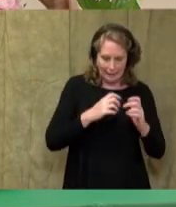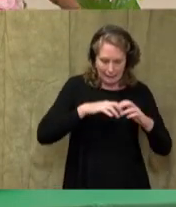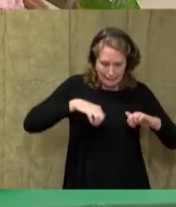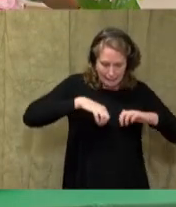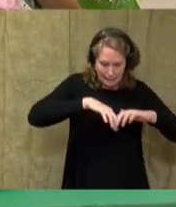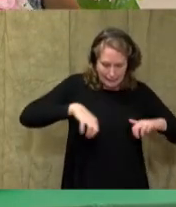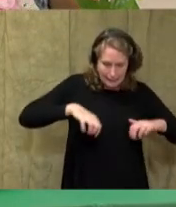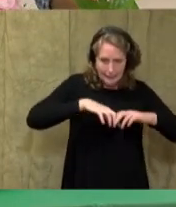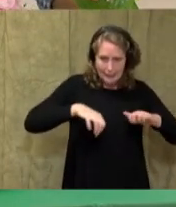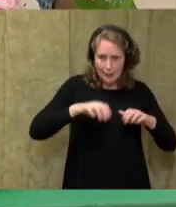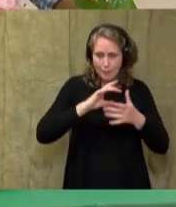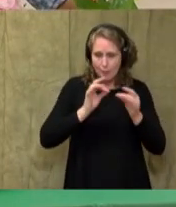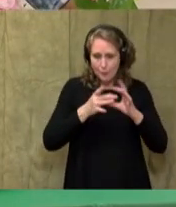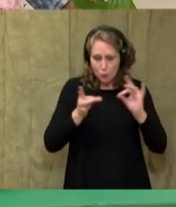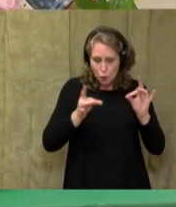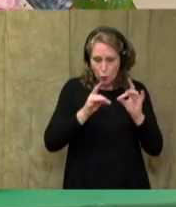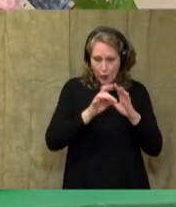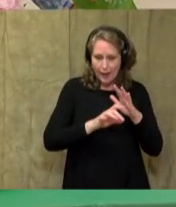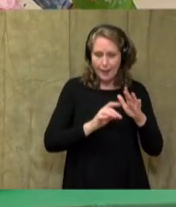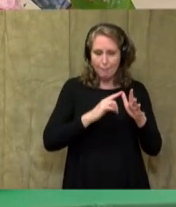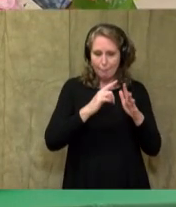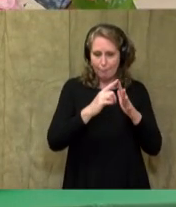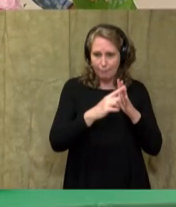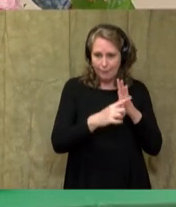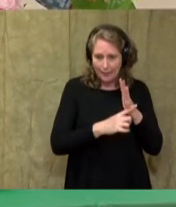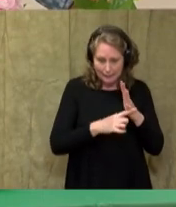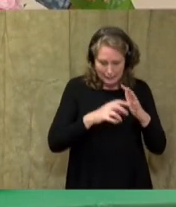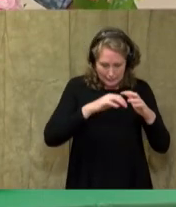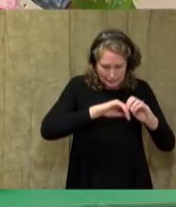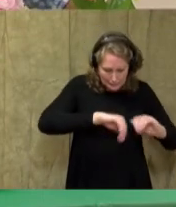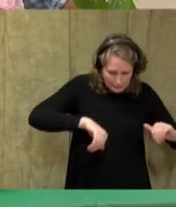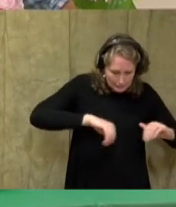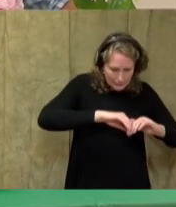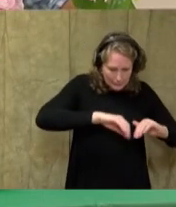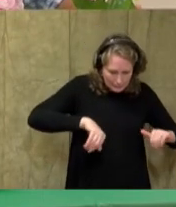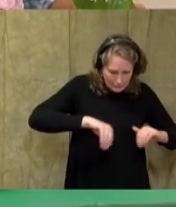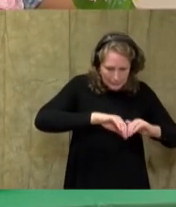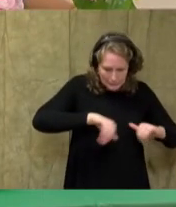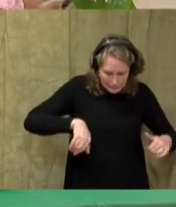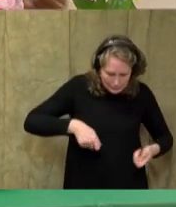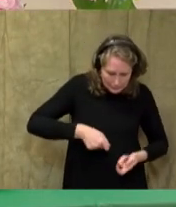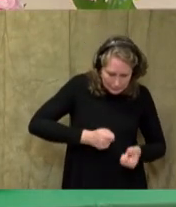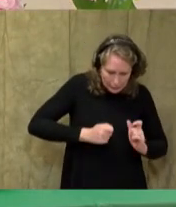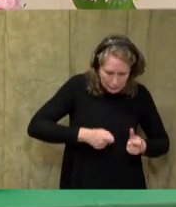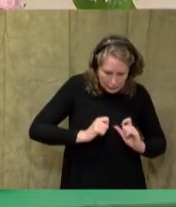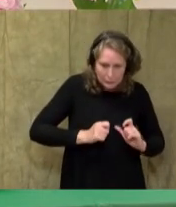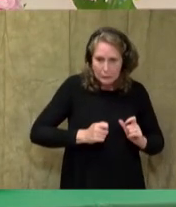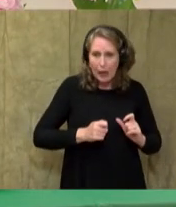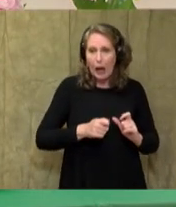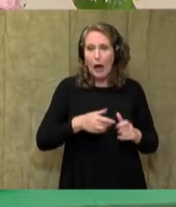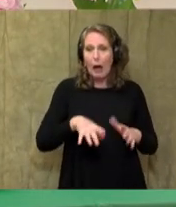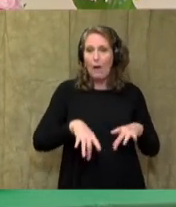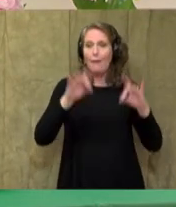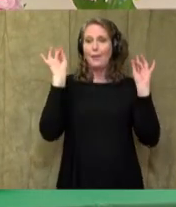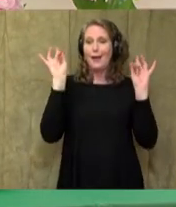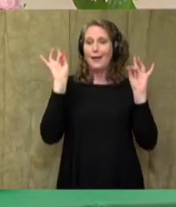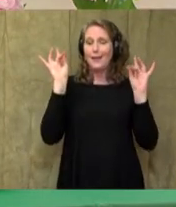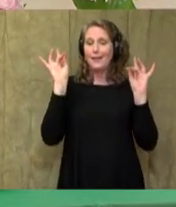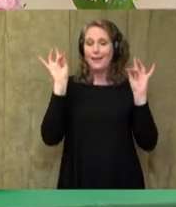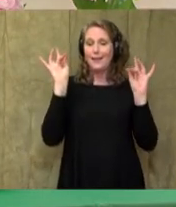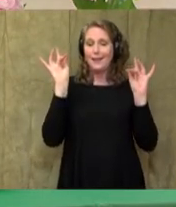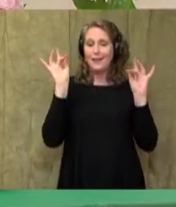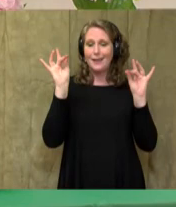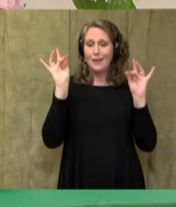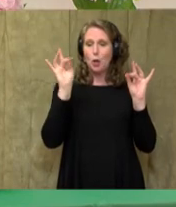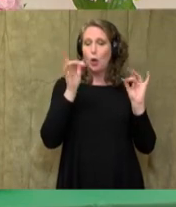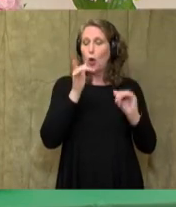up some story elements. All right, you got to go digging in this flower here, and voila, okay?